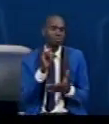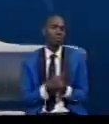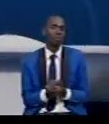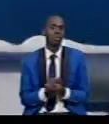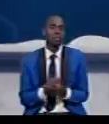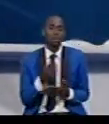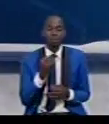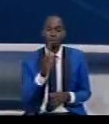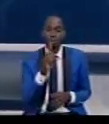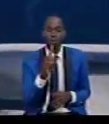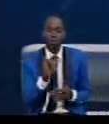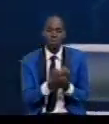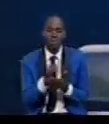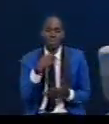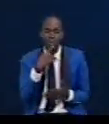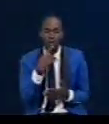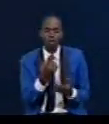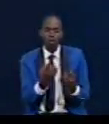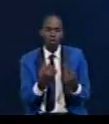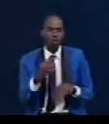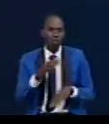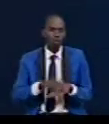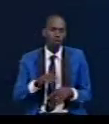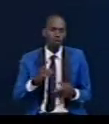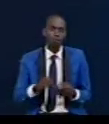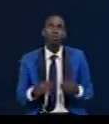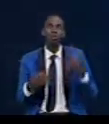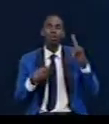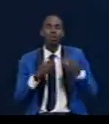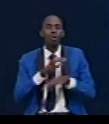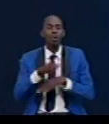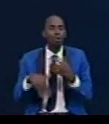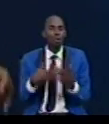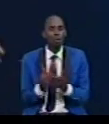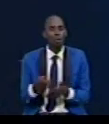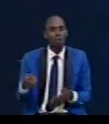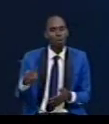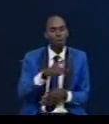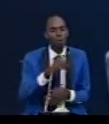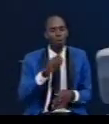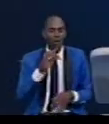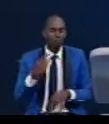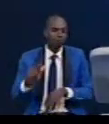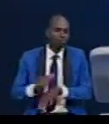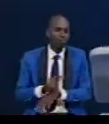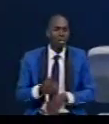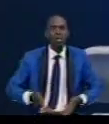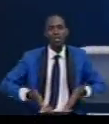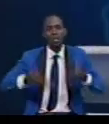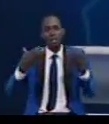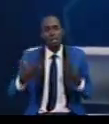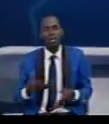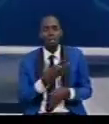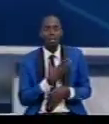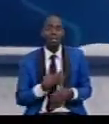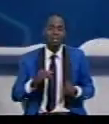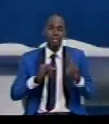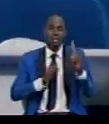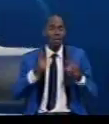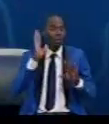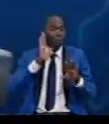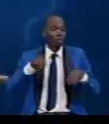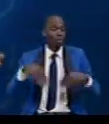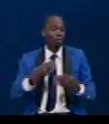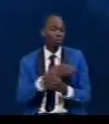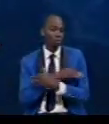says, come unto me, all ye that labor and are heavy laden, and I will give you rest. He invited